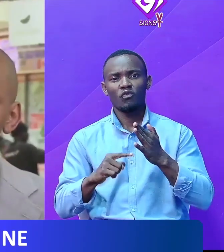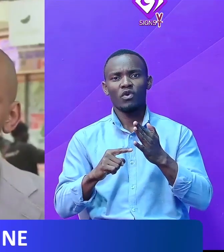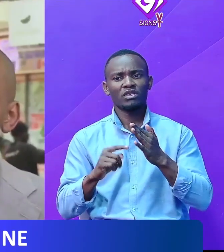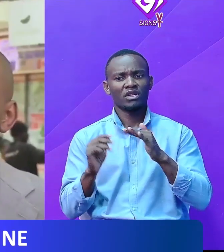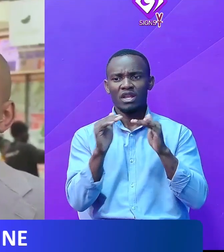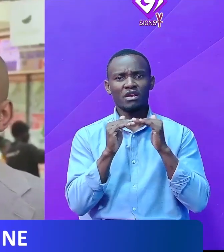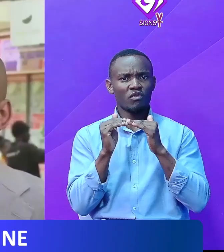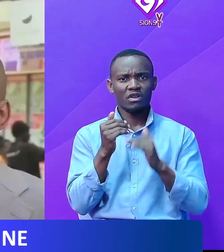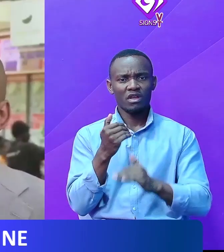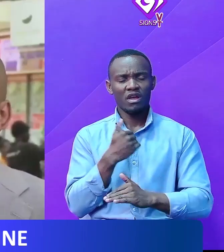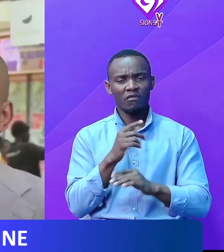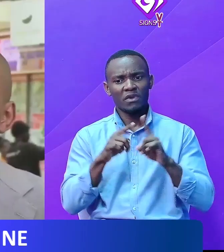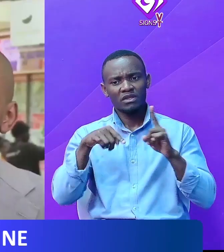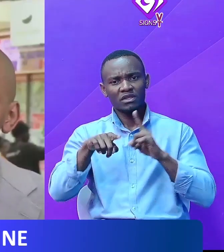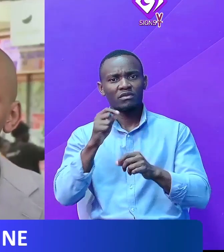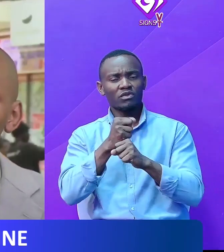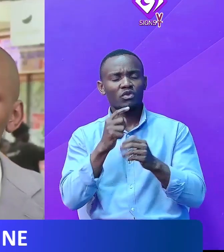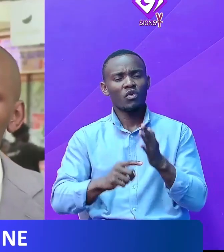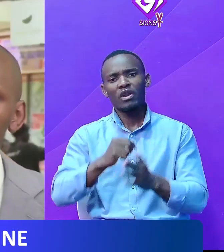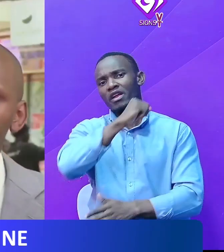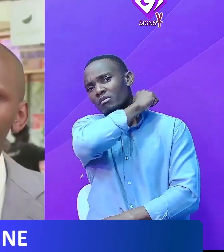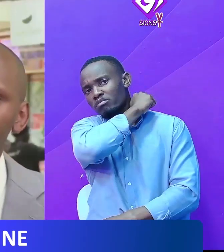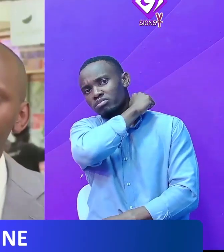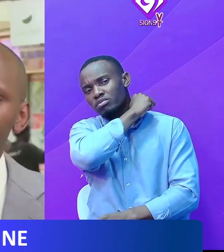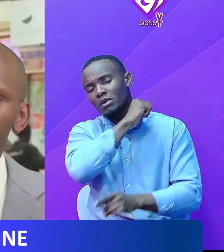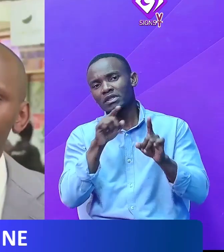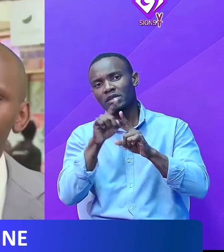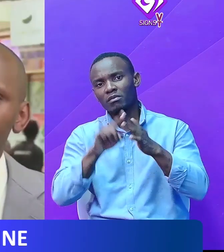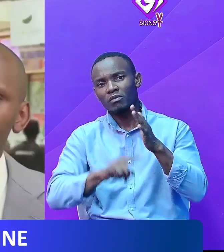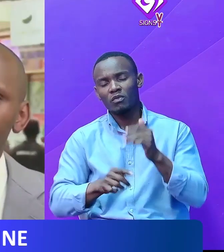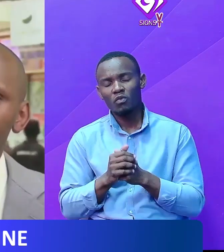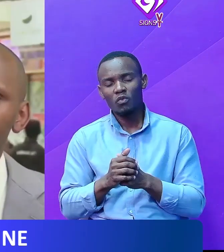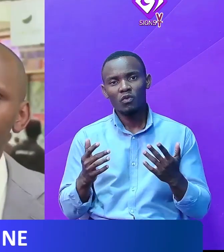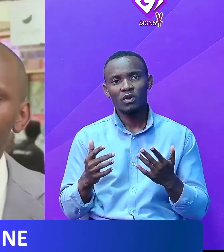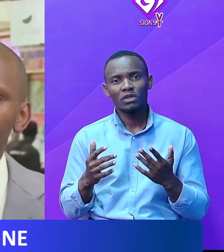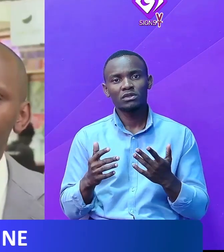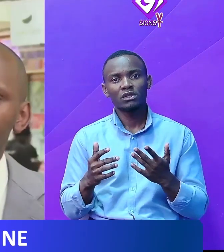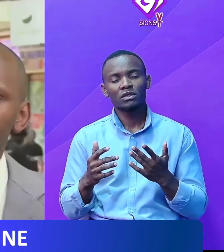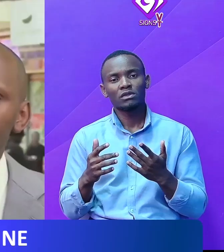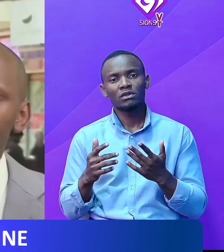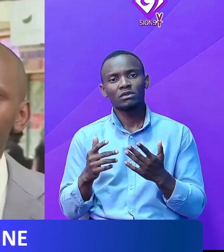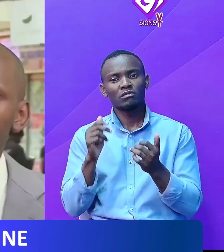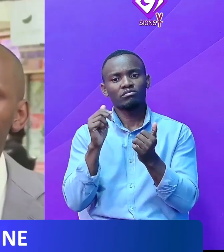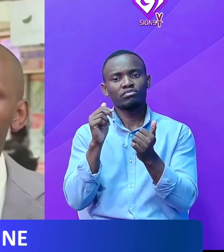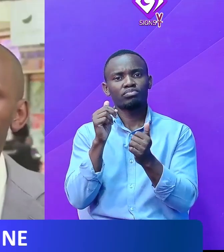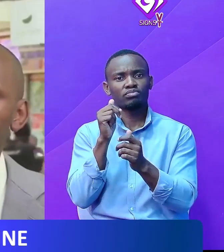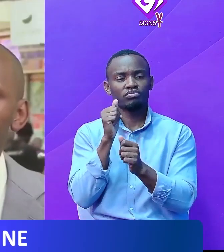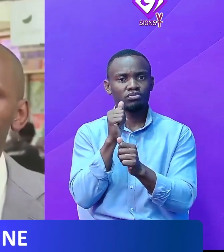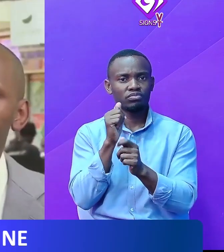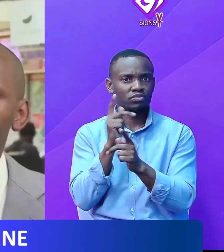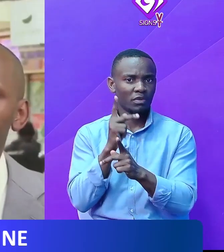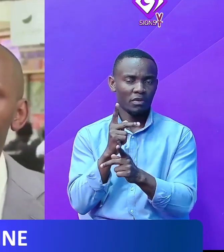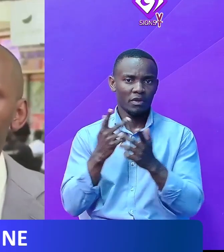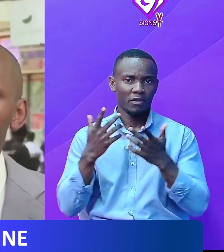secret detention. Let it be clearly understood, silence in the face of injustice is complicity. The time